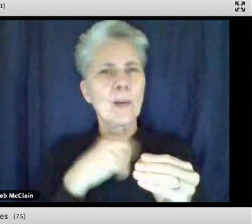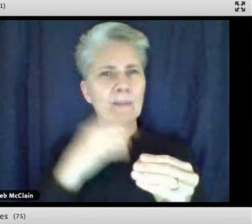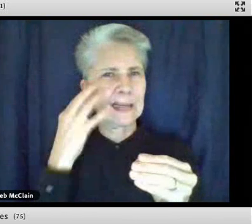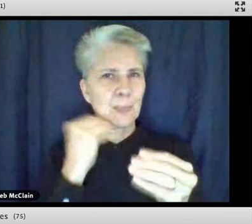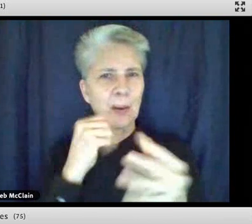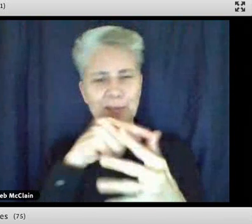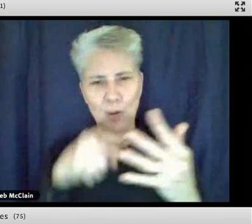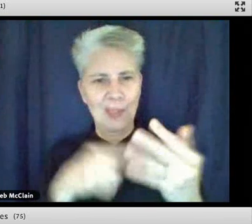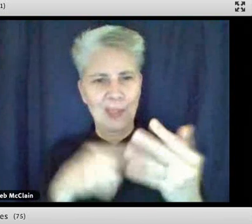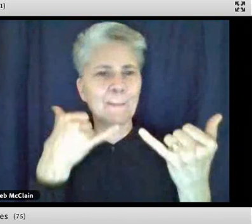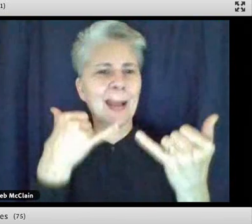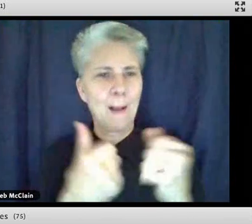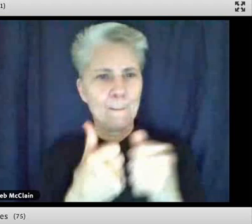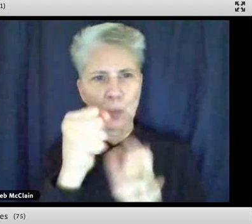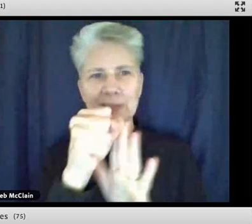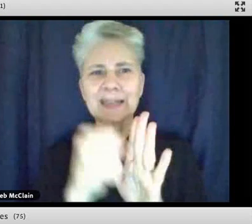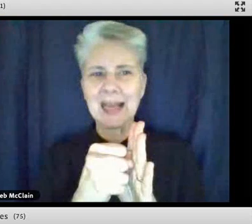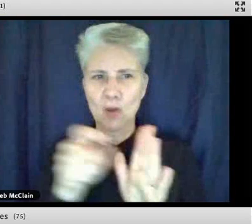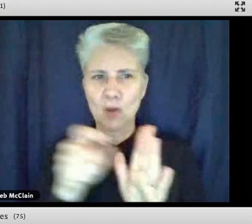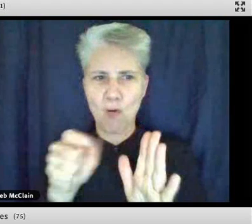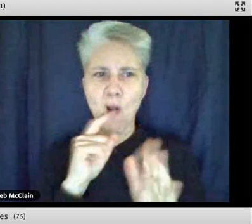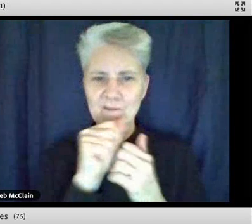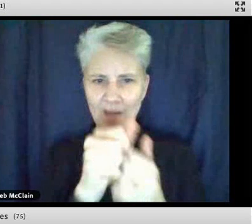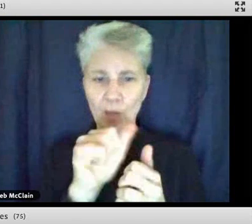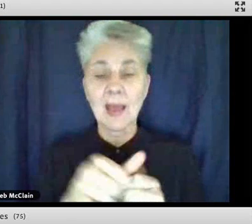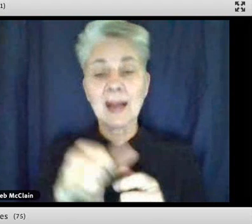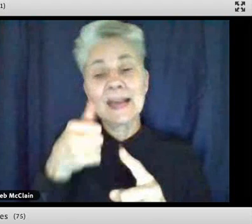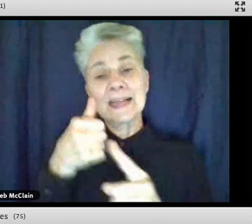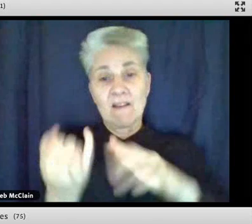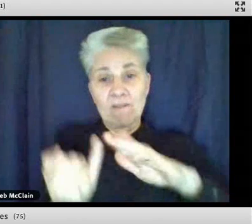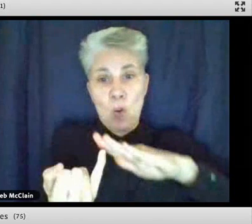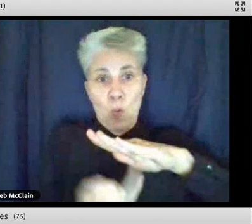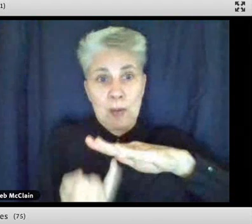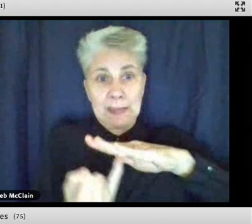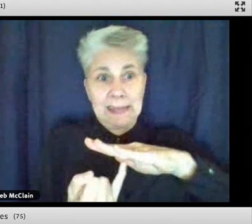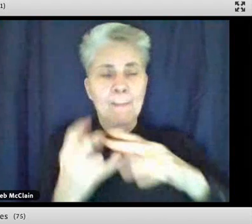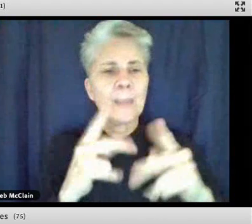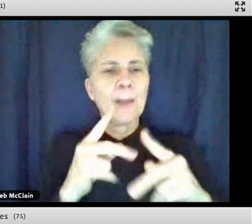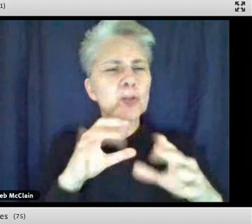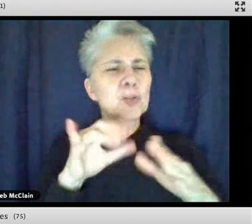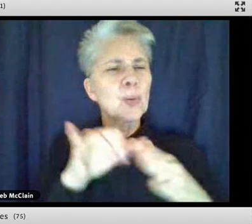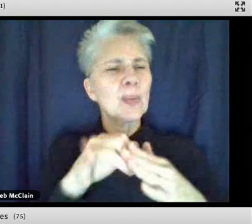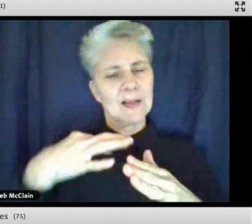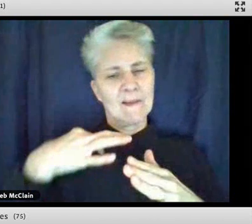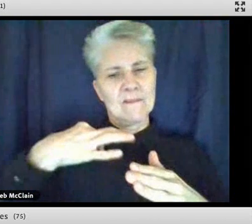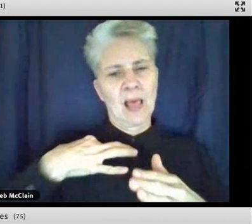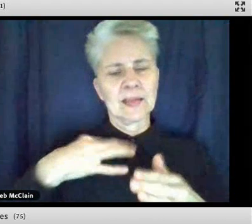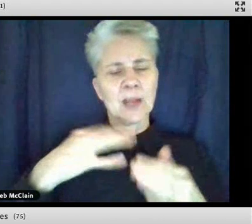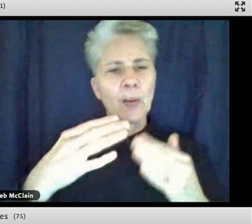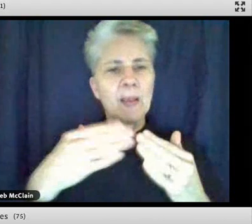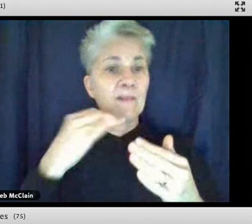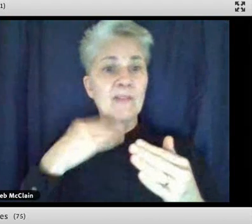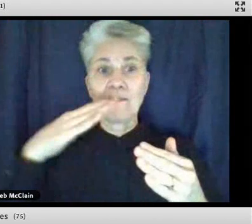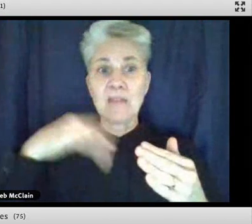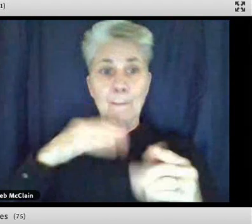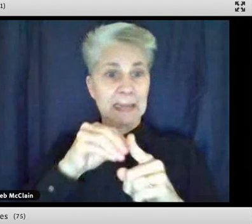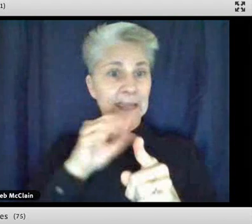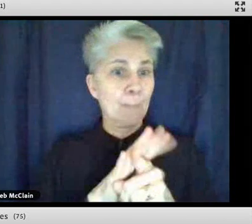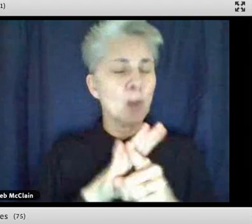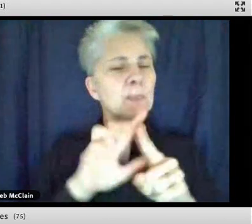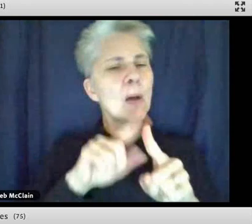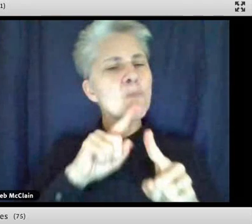all of that by now, most states. Self-quarantine, people are doing this voluntarily, even if they haven't been exposed,